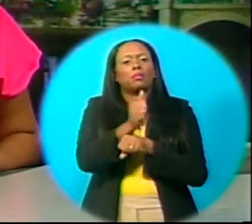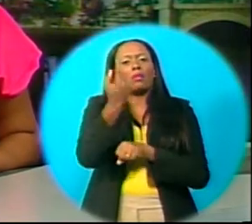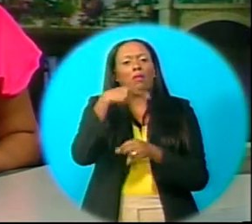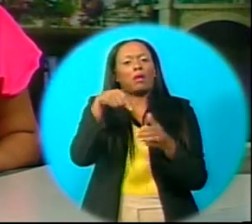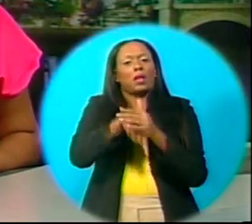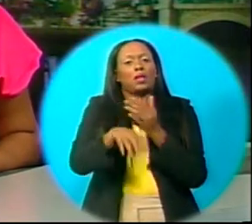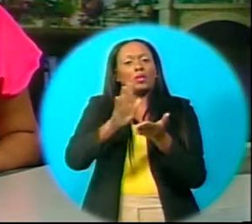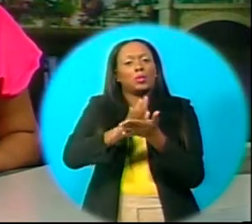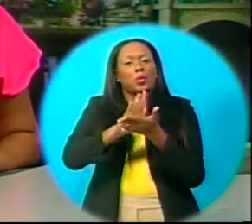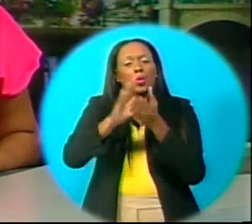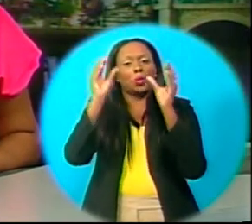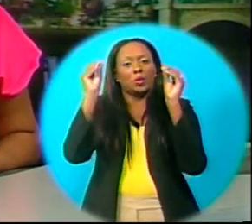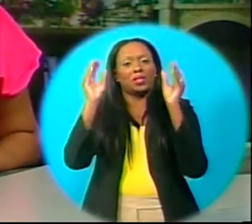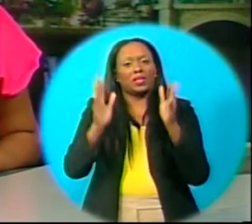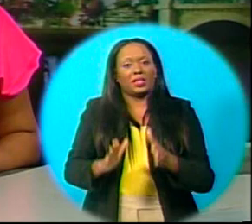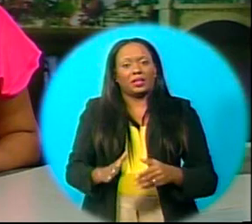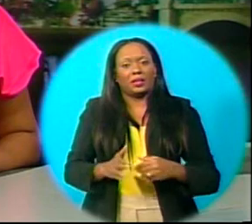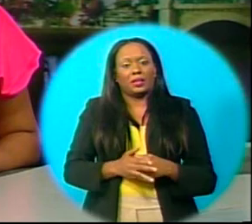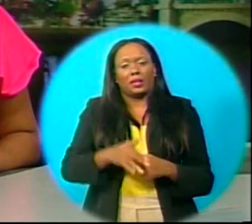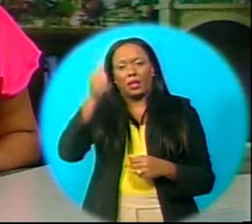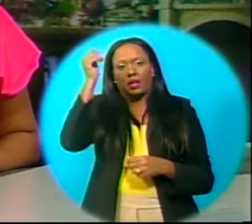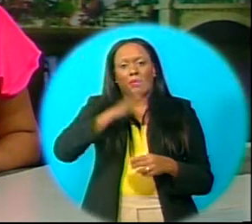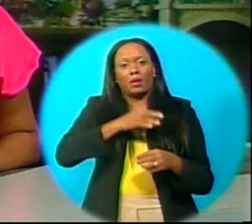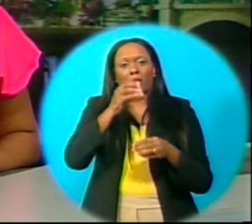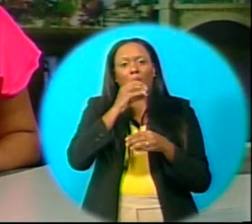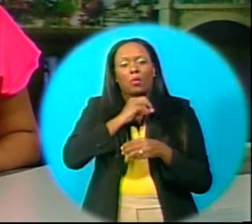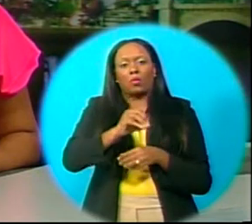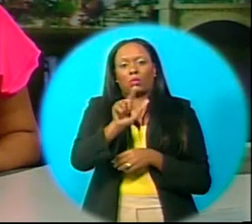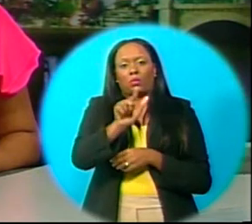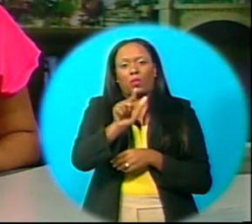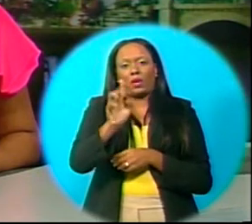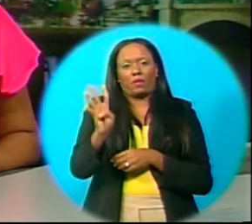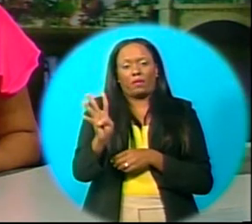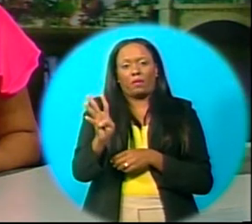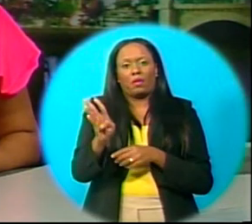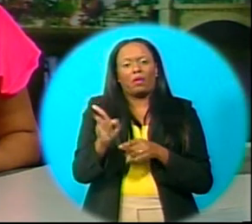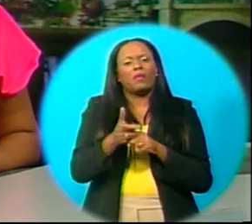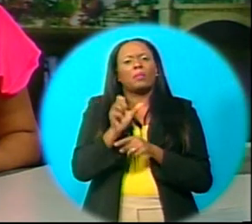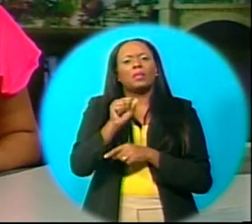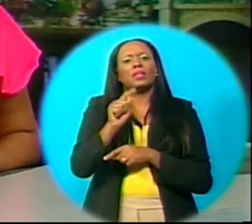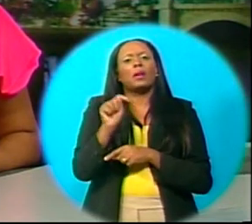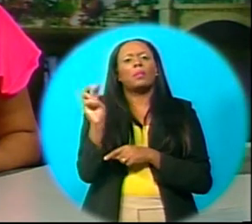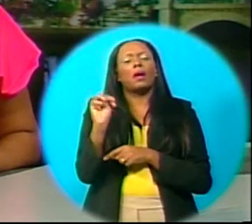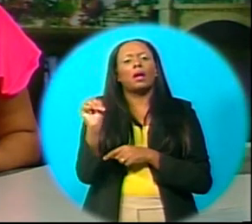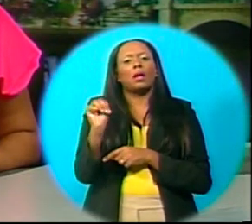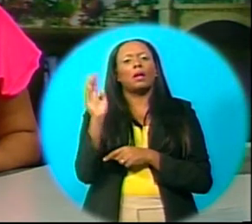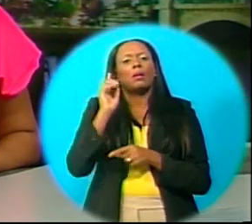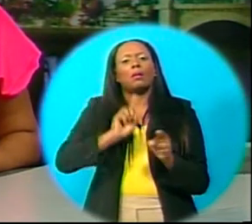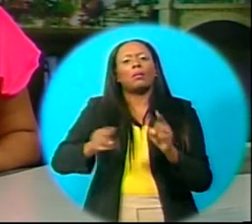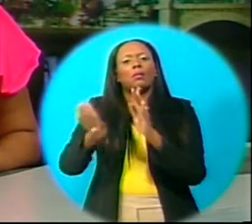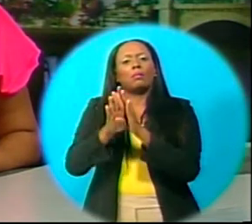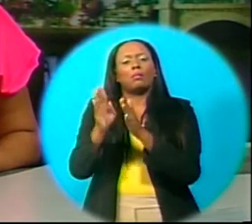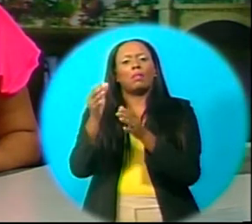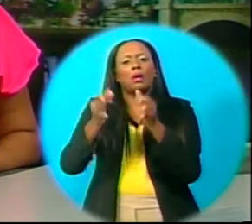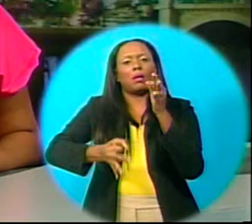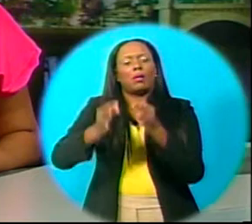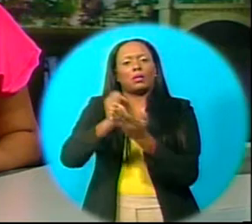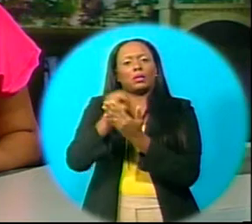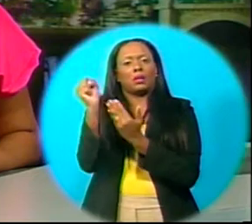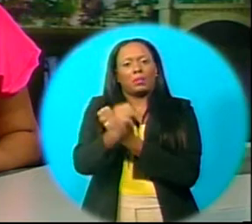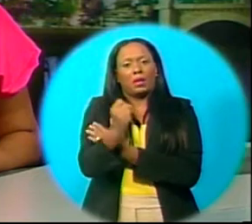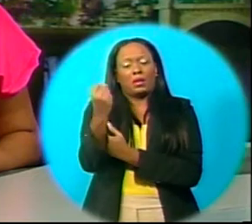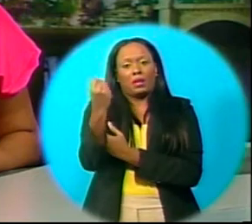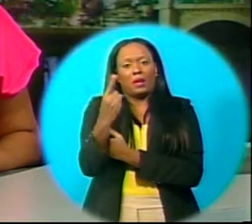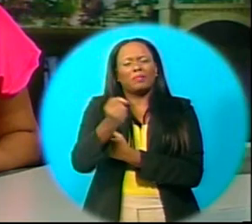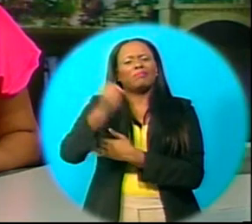is 24-year-old Rio Richie and Jelani Malcolm Ben of Upper Dukes Alley, St. Michael, and he will return to court on September 11th. He